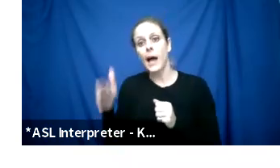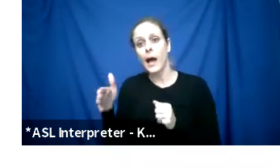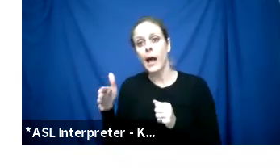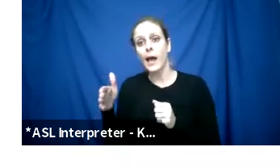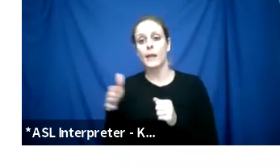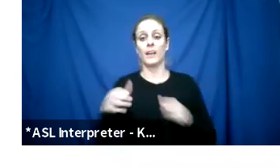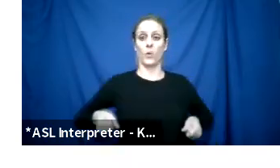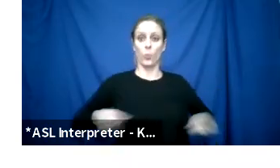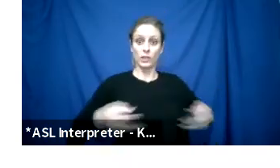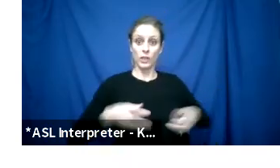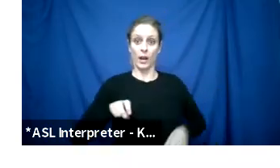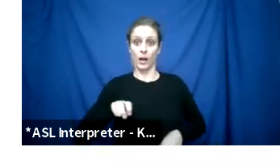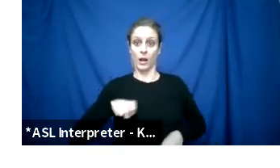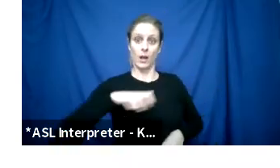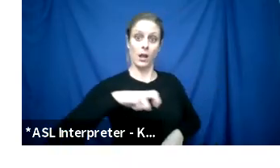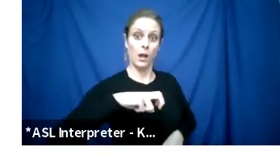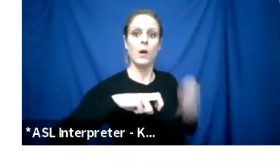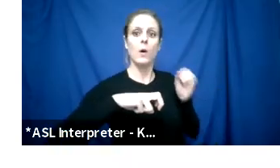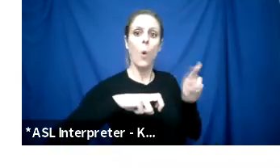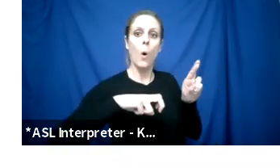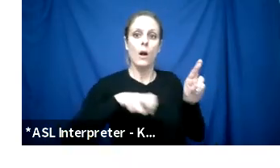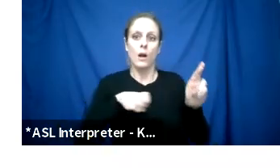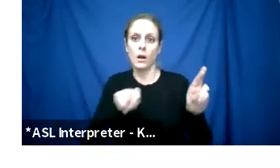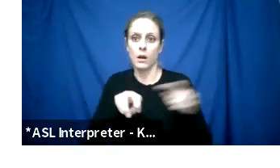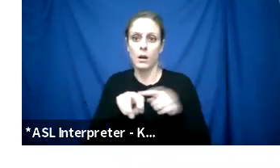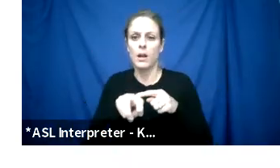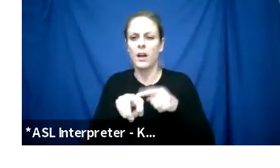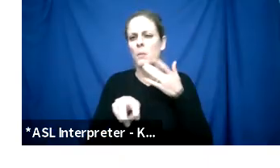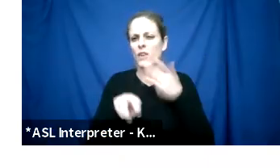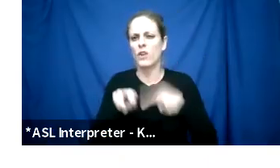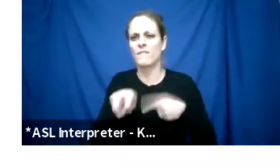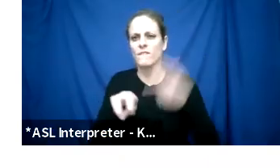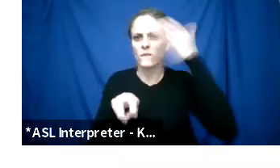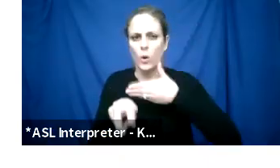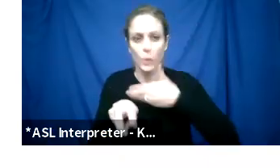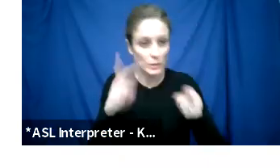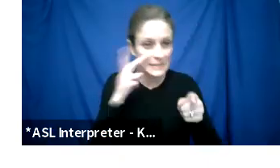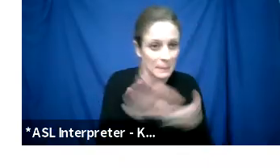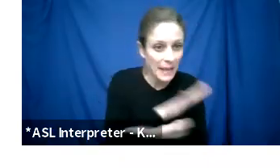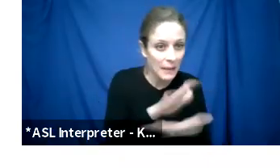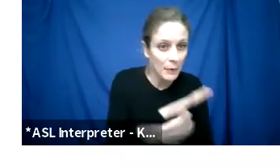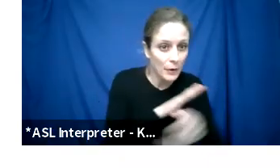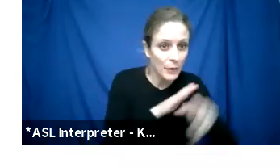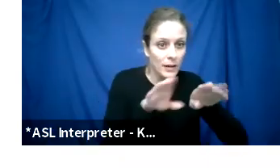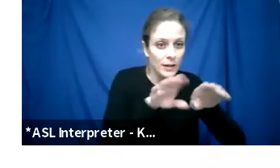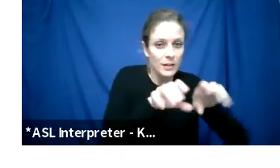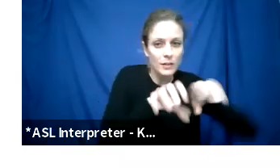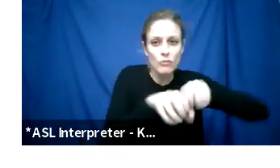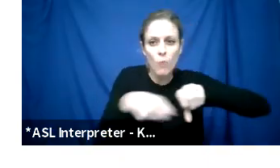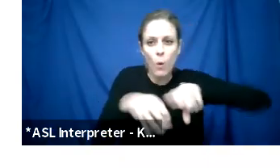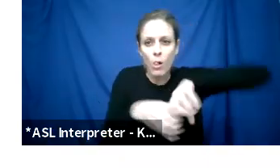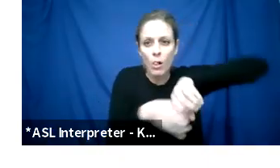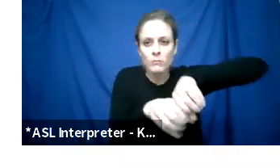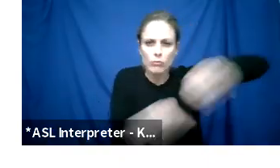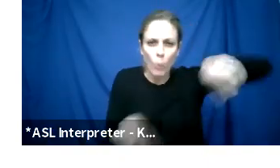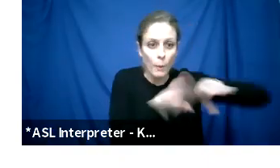approach. Again, preferably would be a forward, as you see here where this rolls of paper are, where somebody could pull up underneath, especially if you're going to